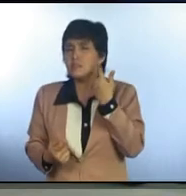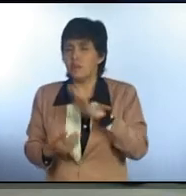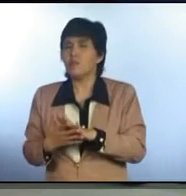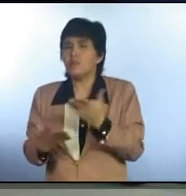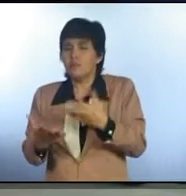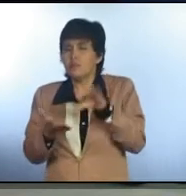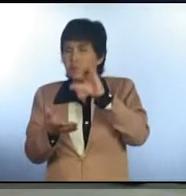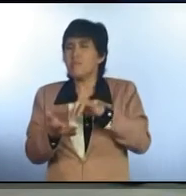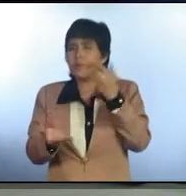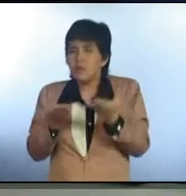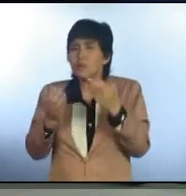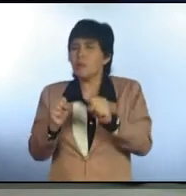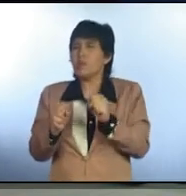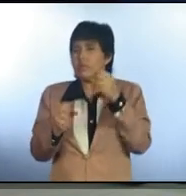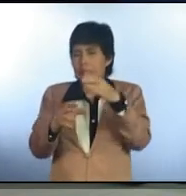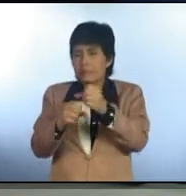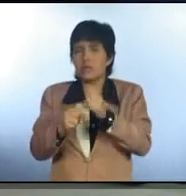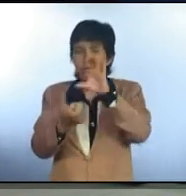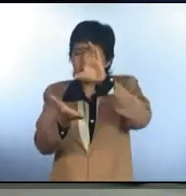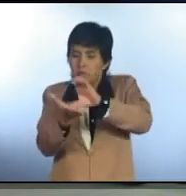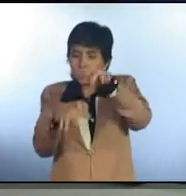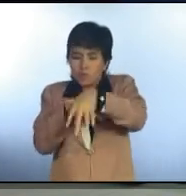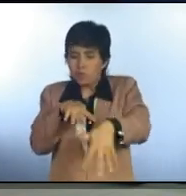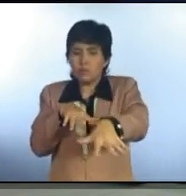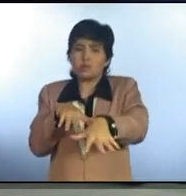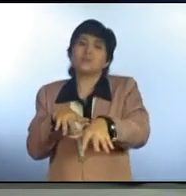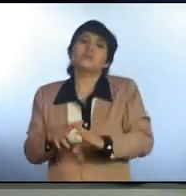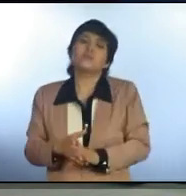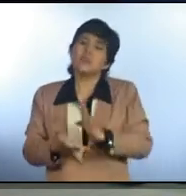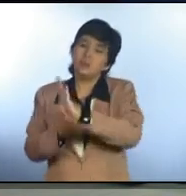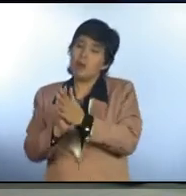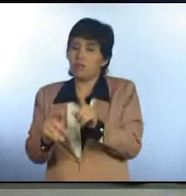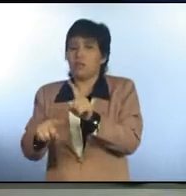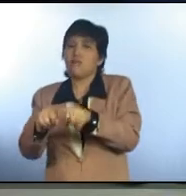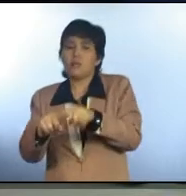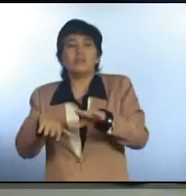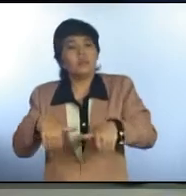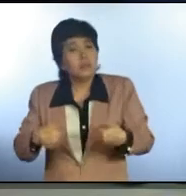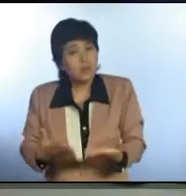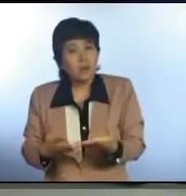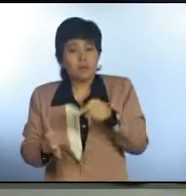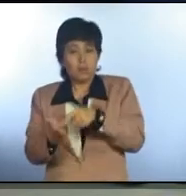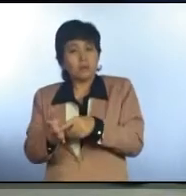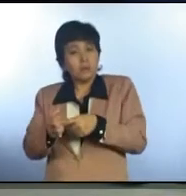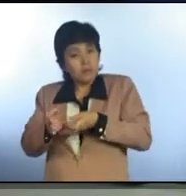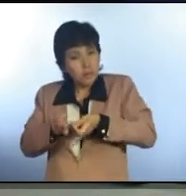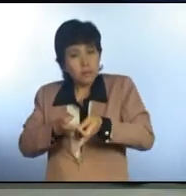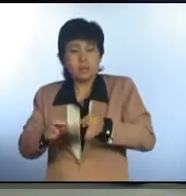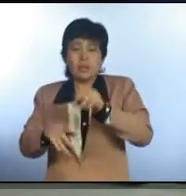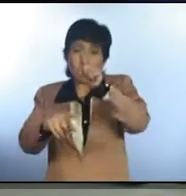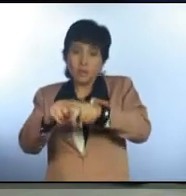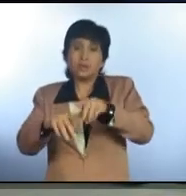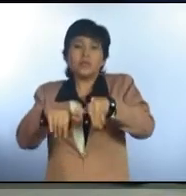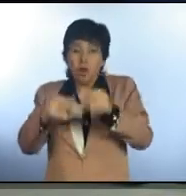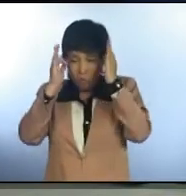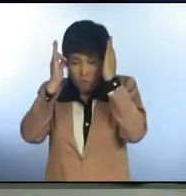central root or you might engage in your peripheral root, yeah? It depends on how distracted you are, or it depends